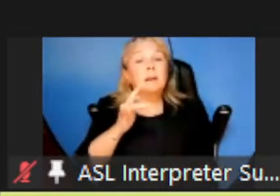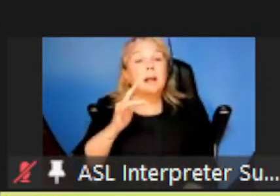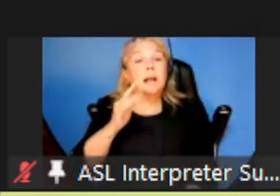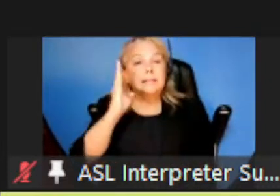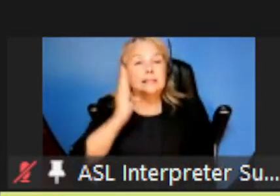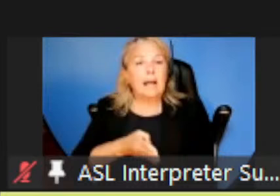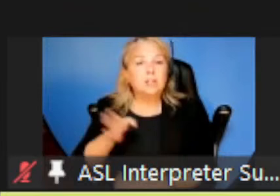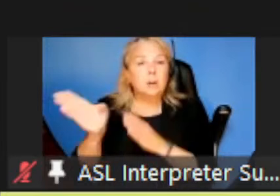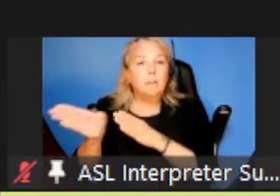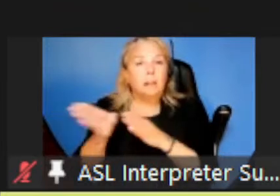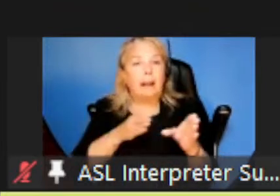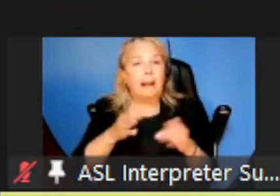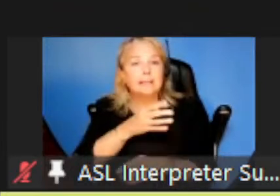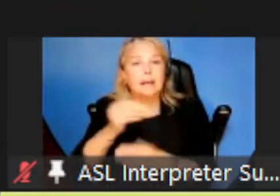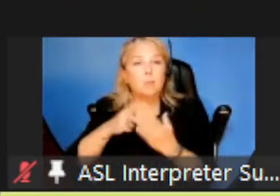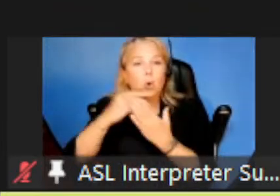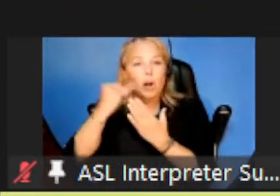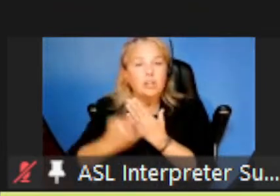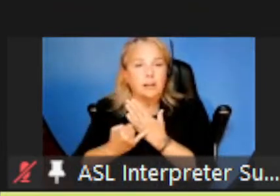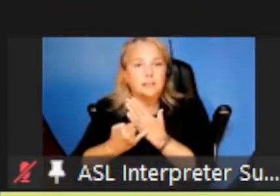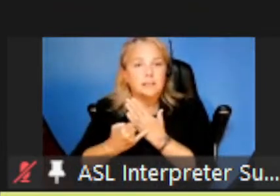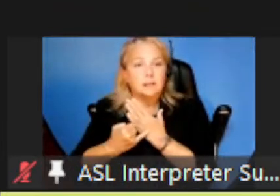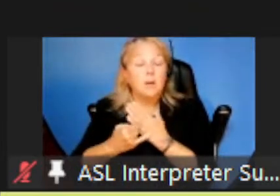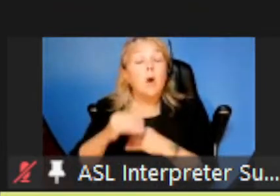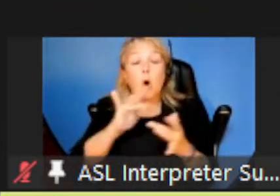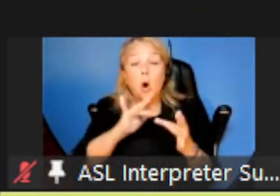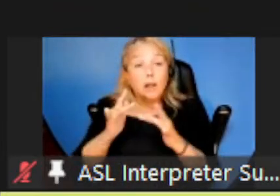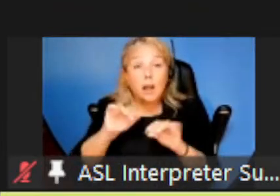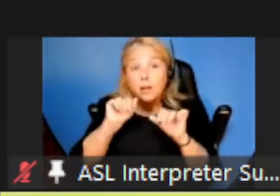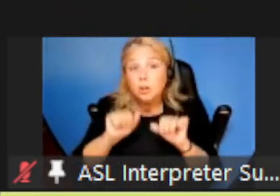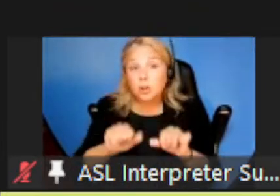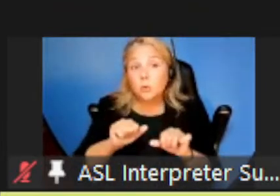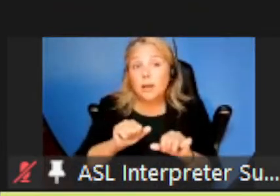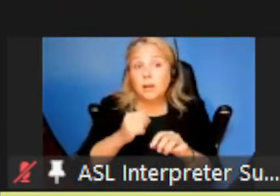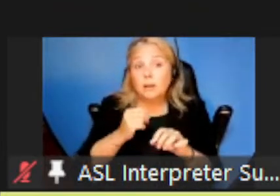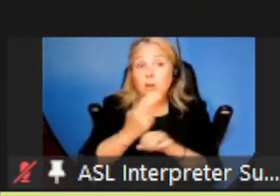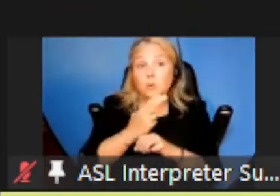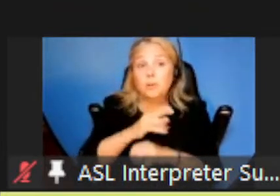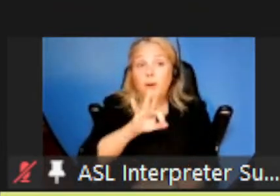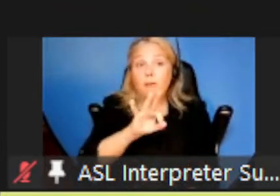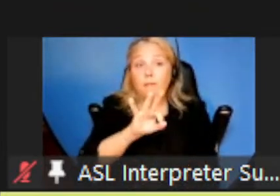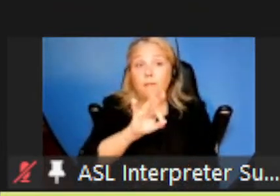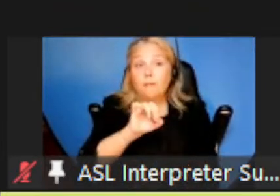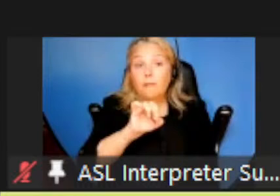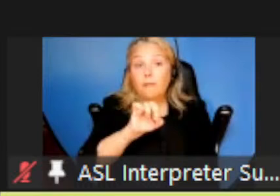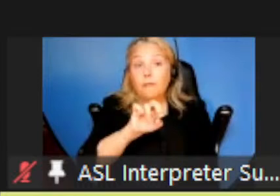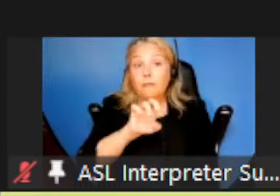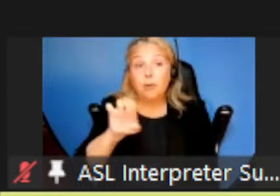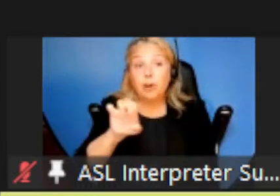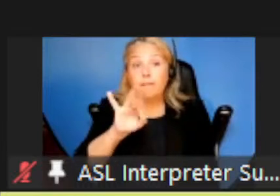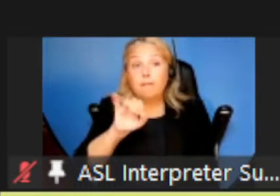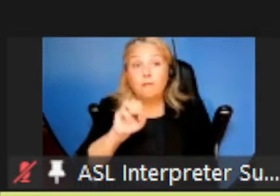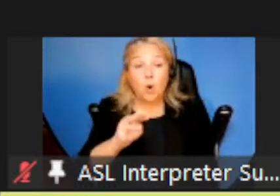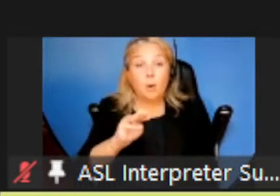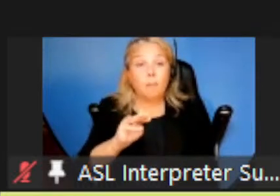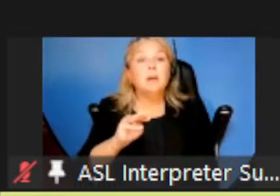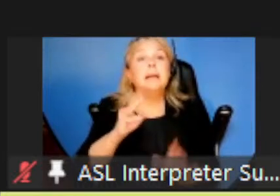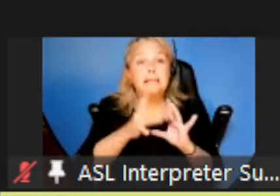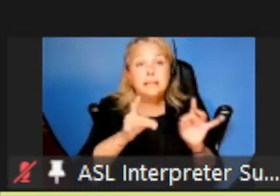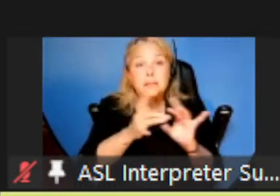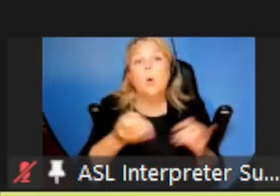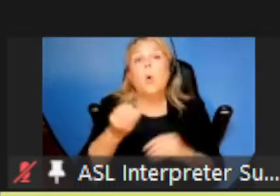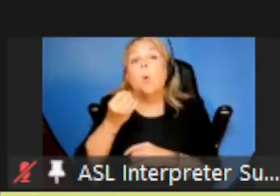WMATA.com/plans-and-projects. Online, you can either enter free form testimony or upload letters or other